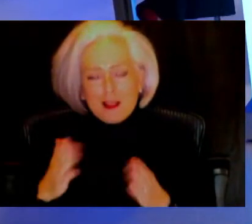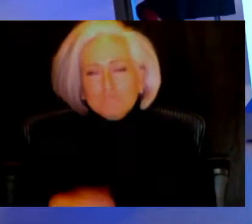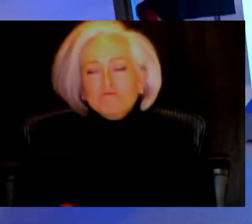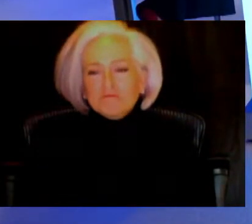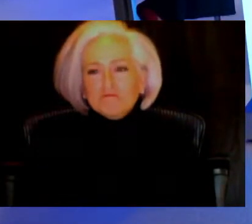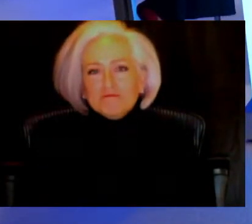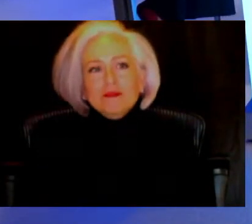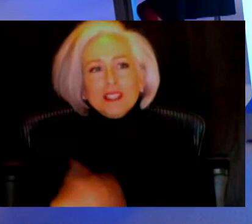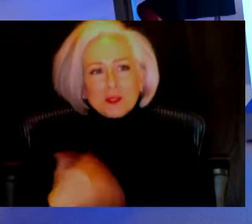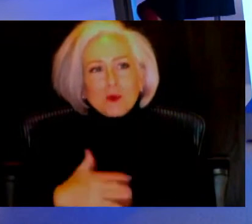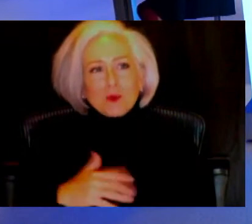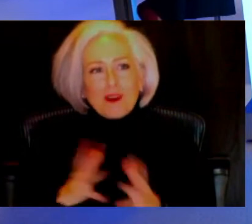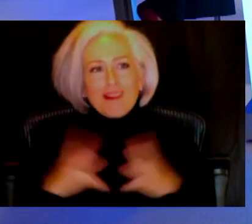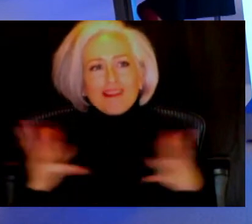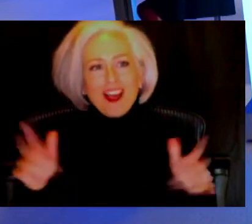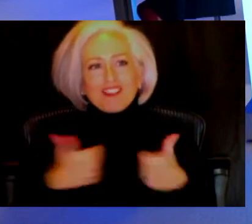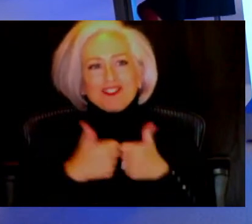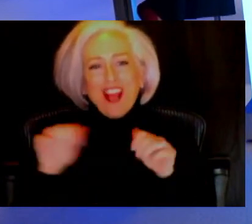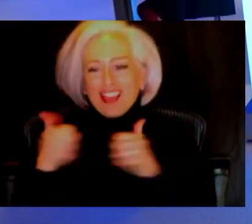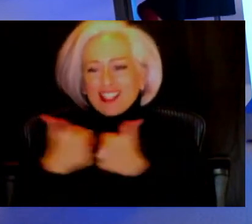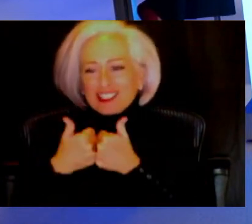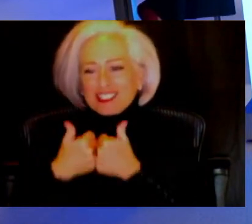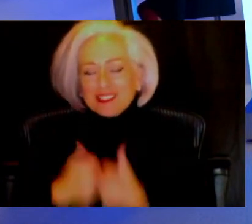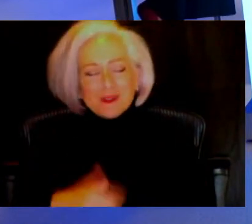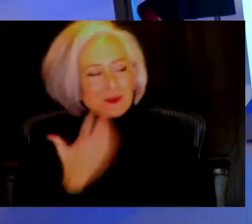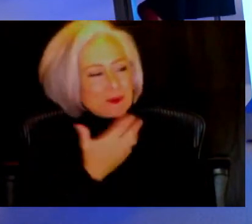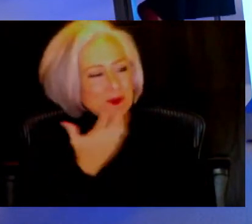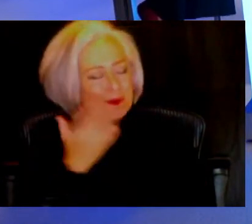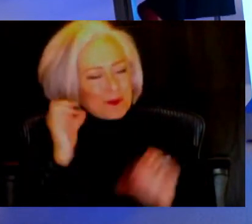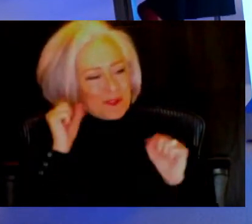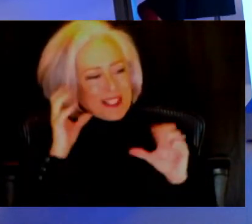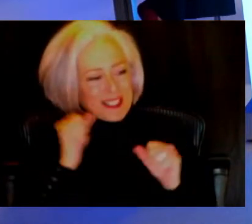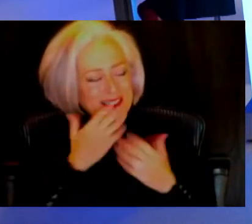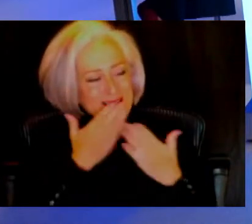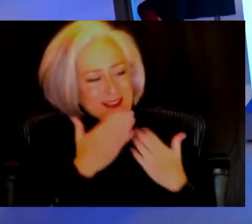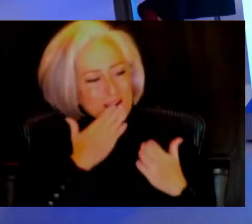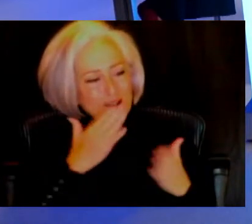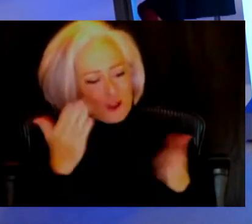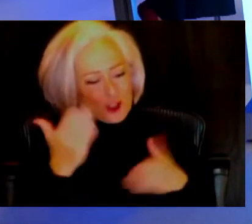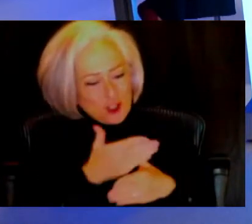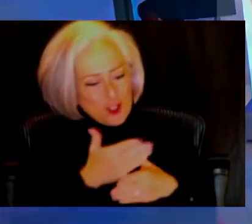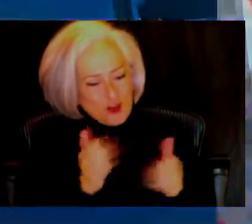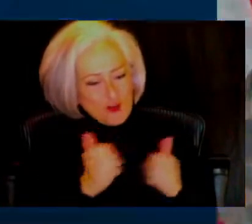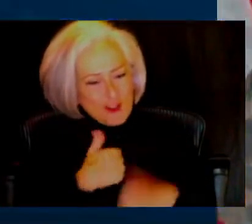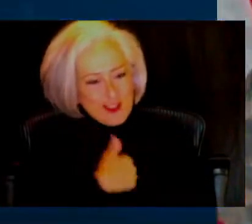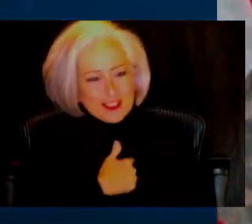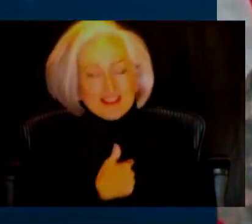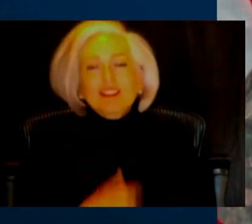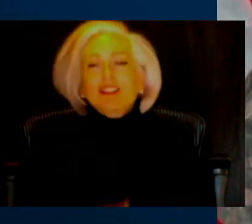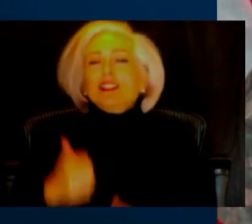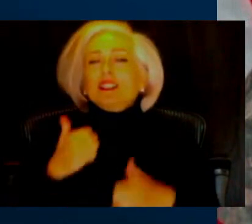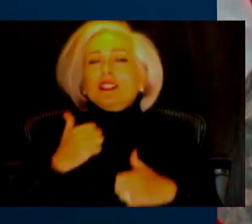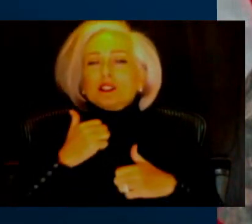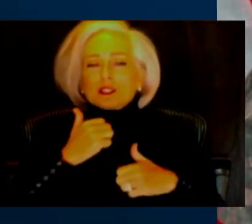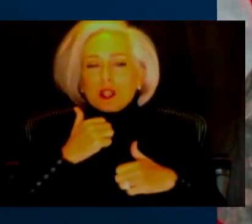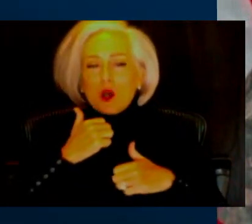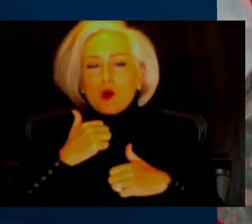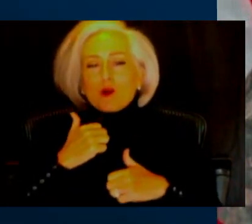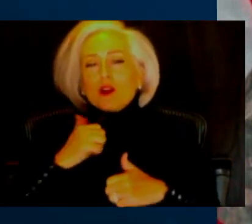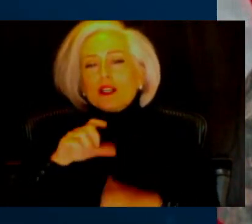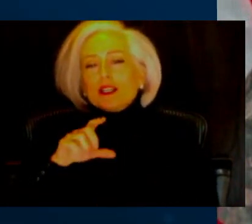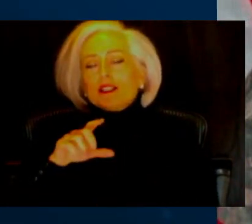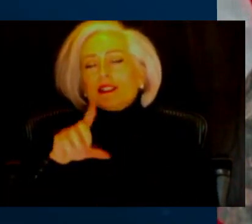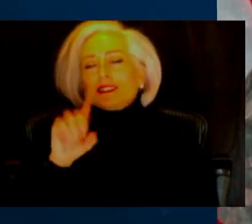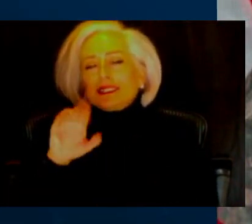Brought some challenges. Oh, fantastic. Thank you for sharing those. Barry, Army Medical Service Corps that you were in, Deputy Chief of Staff of